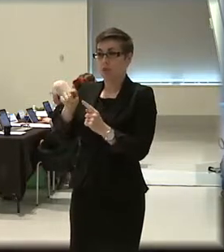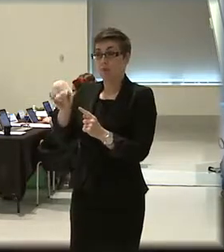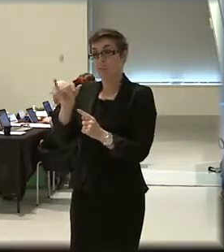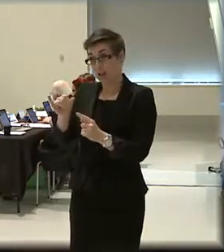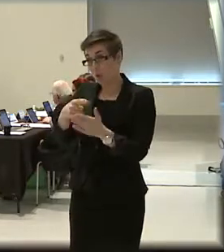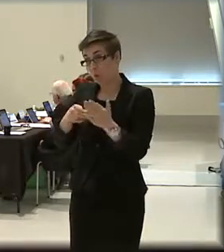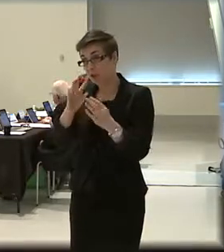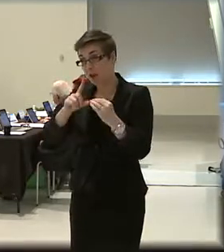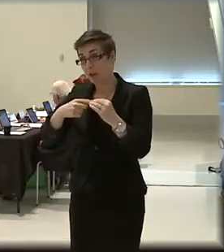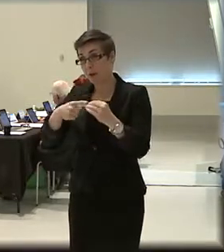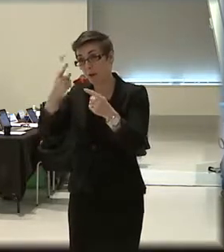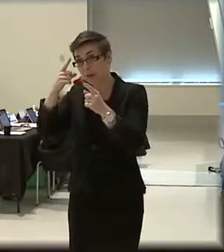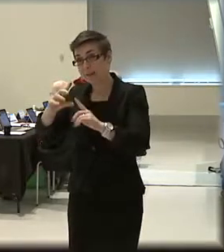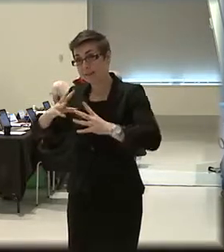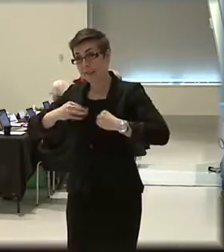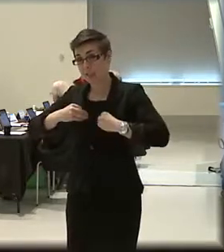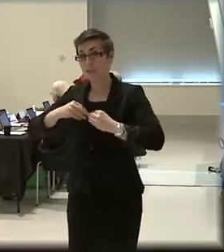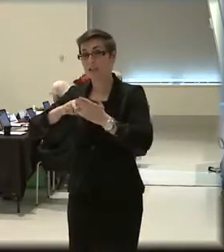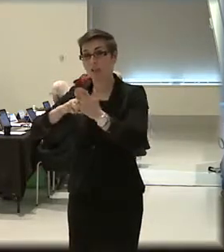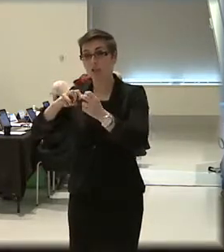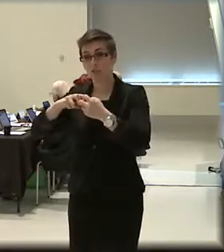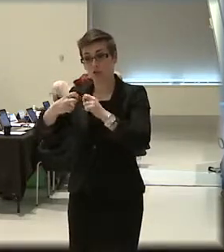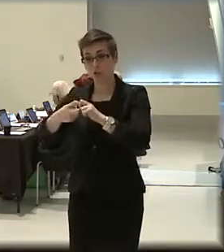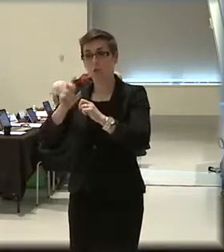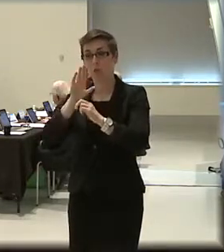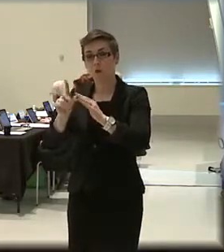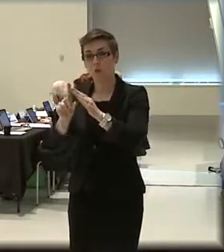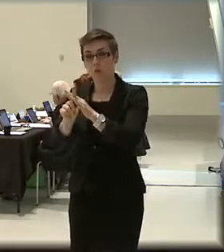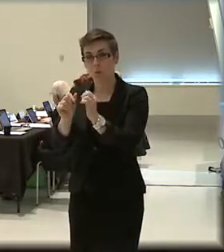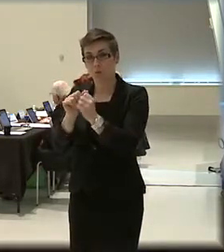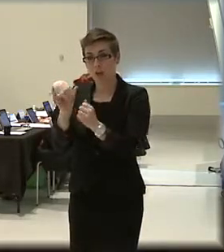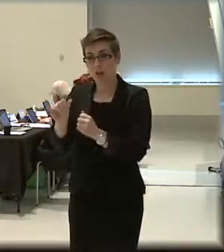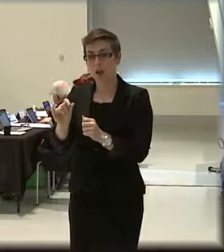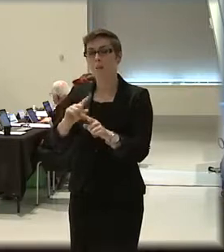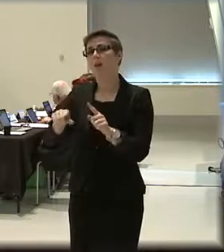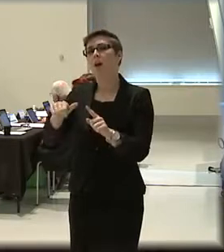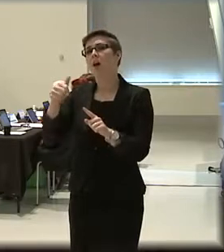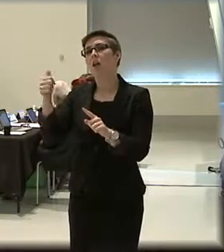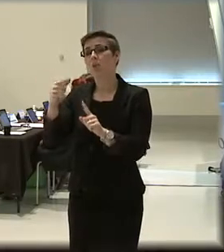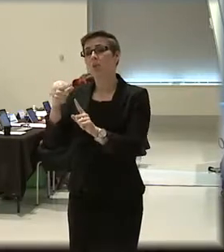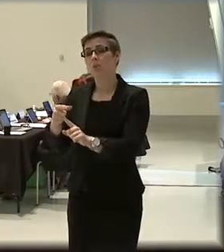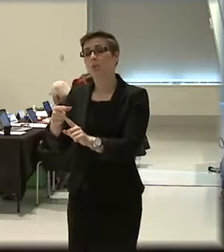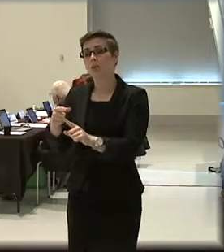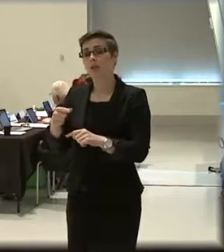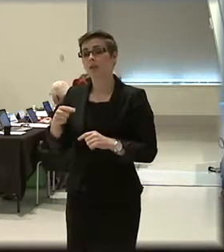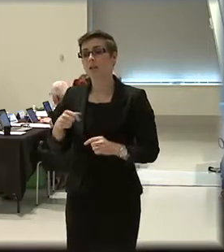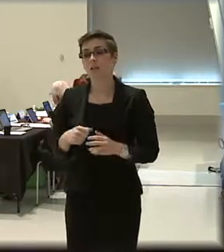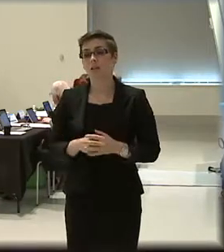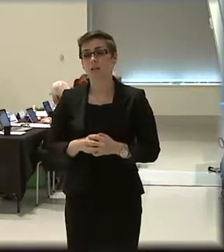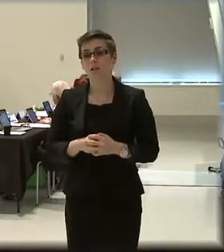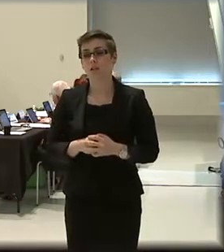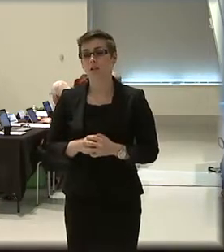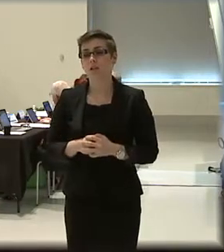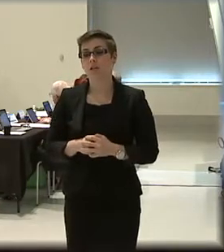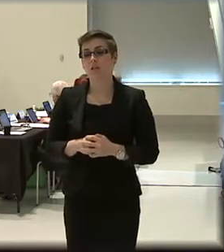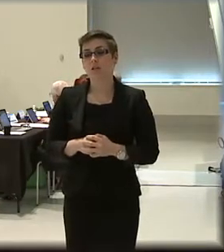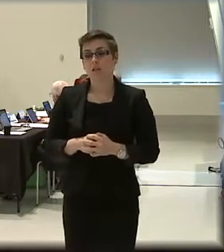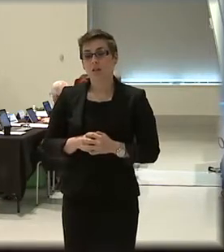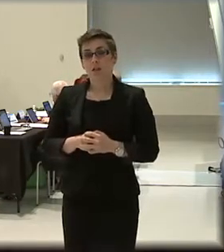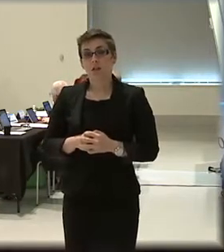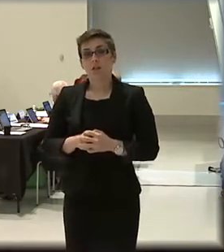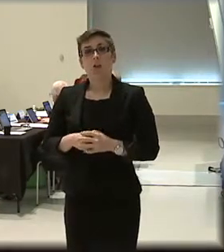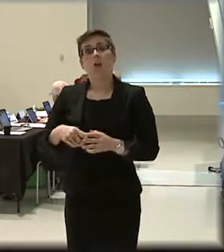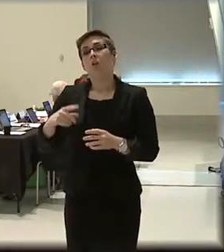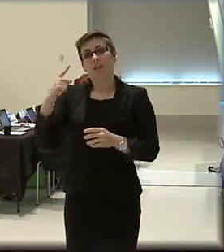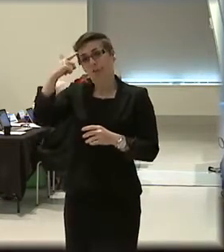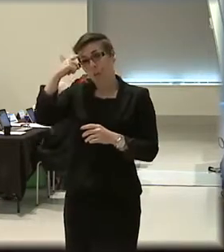be raised. But I guess you brought up one other point about the theory or the thought out